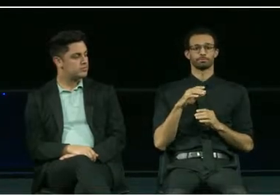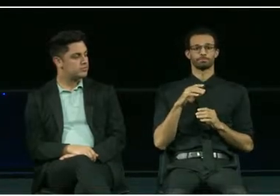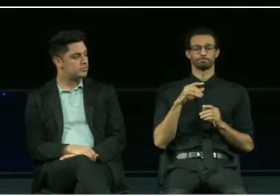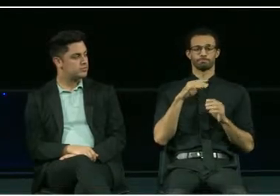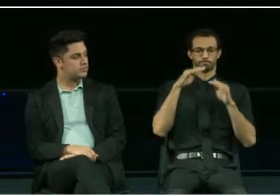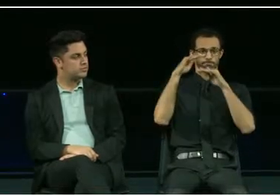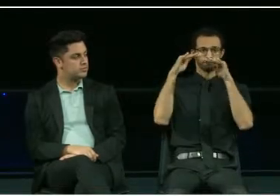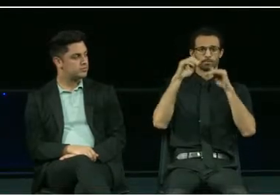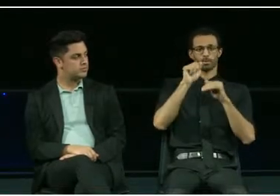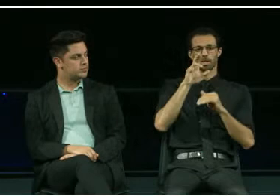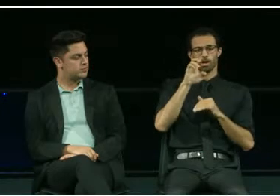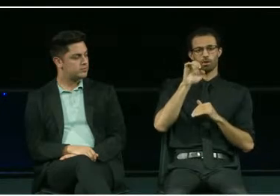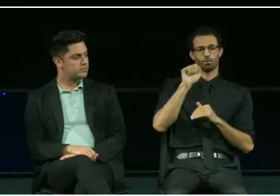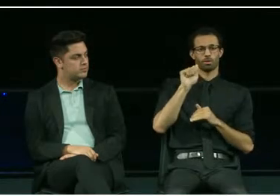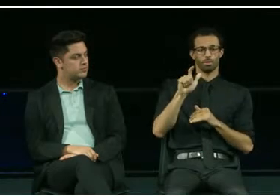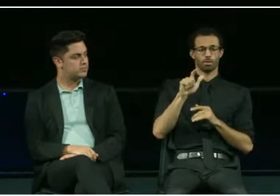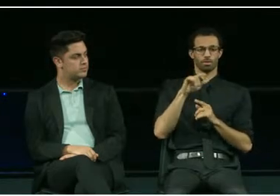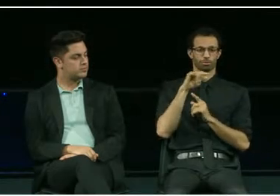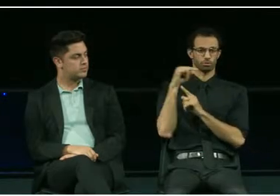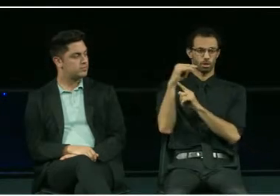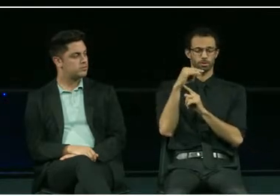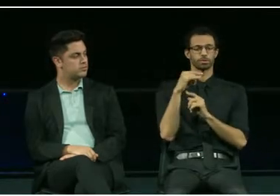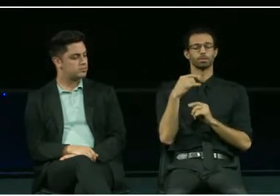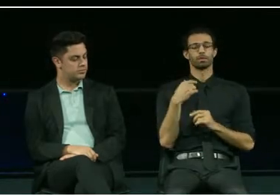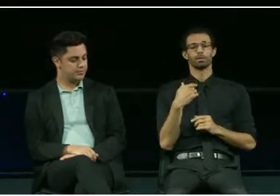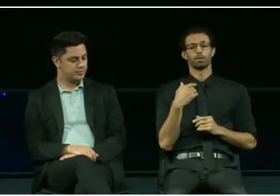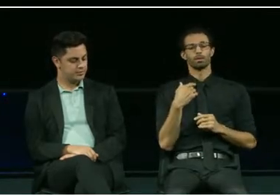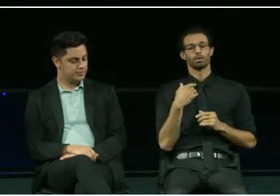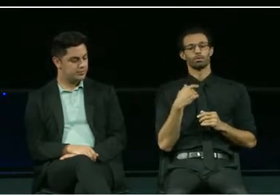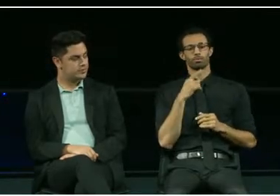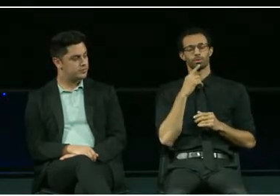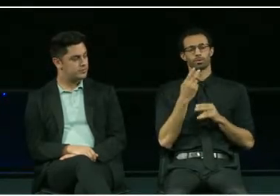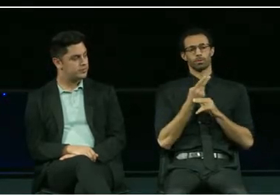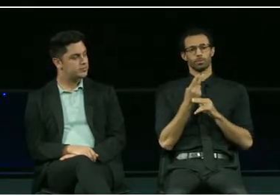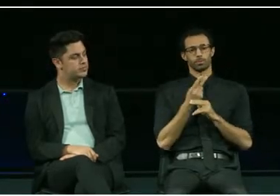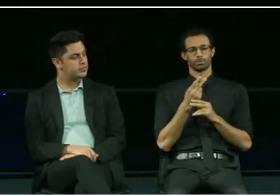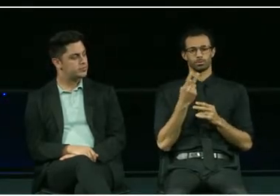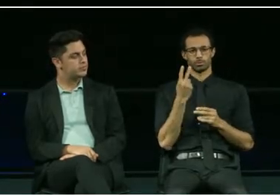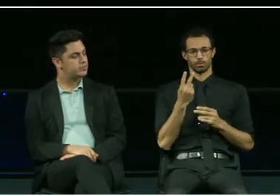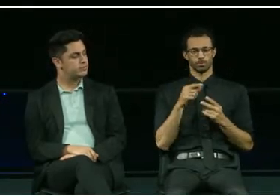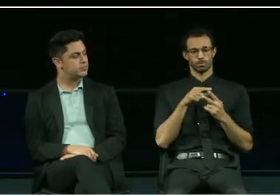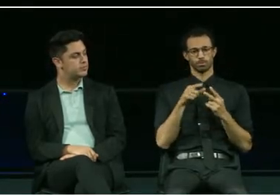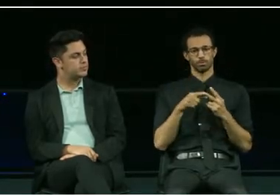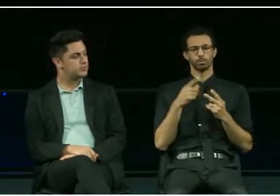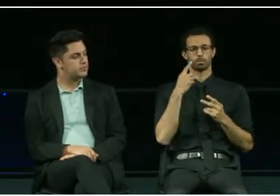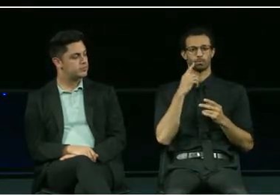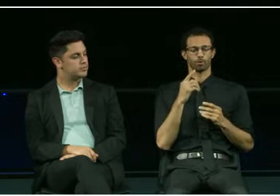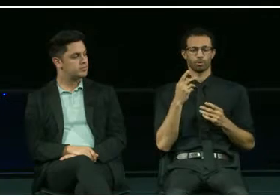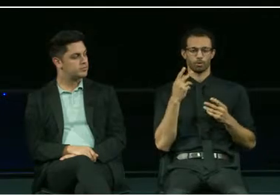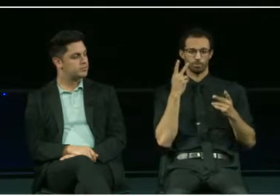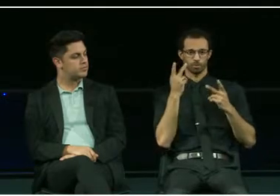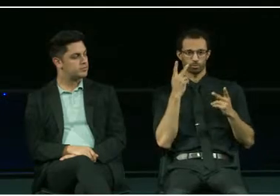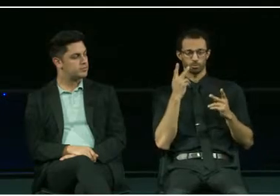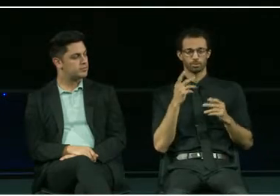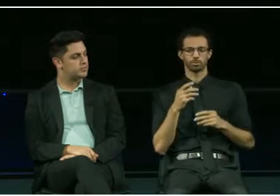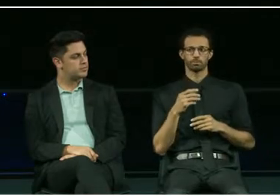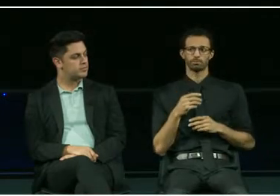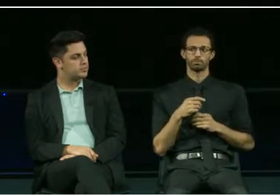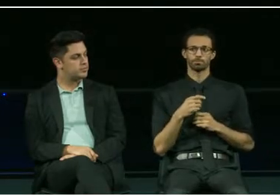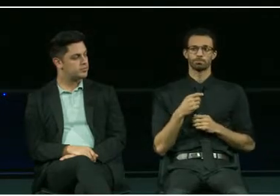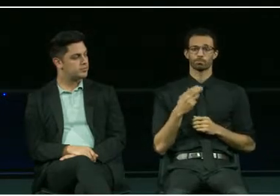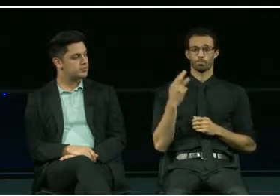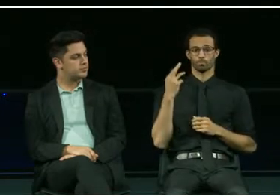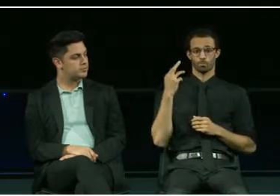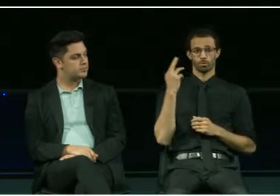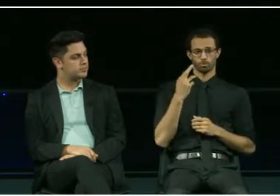were probably the two primary pieces that we used for visuals. And the thought behind that was a